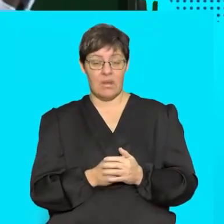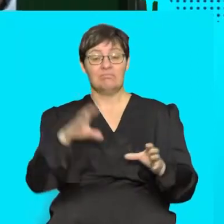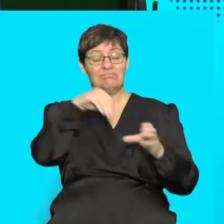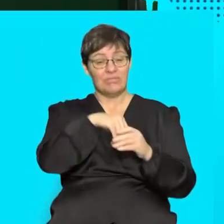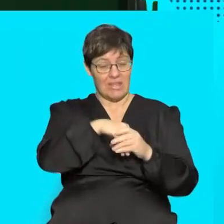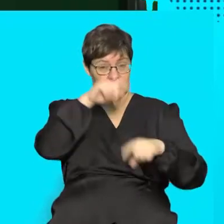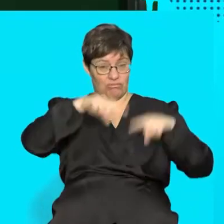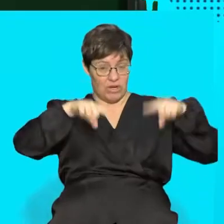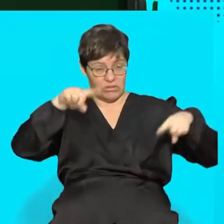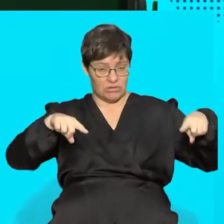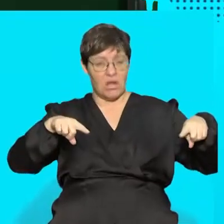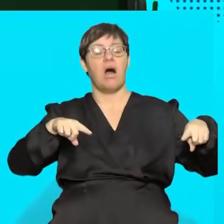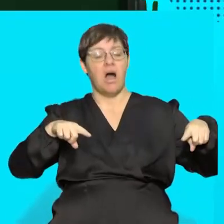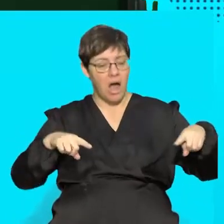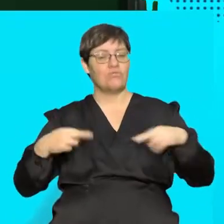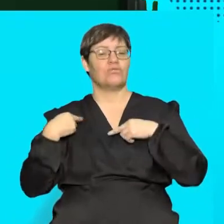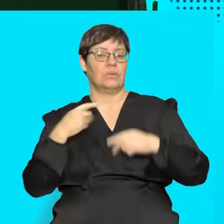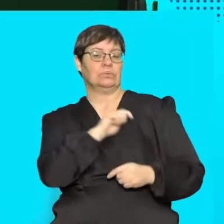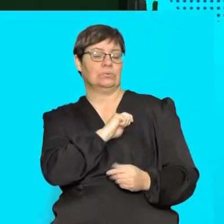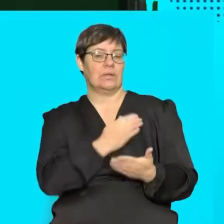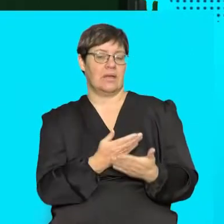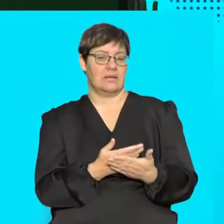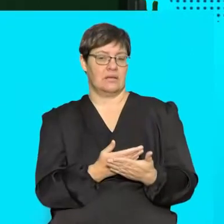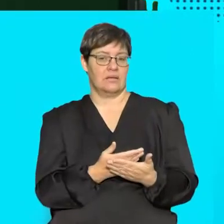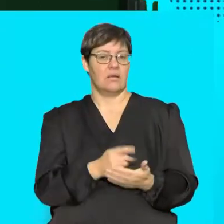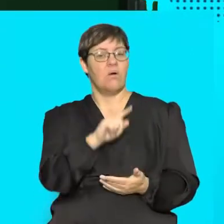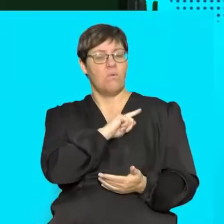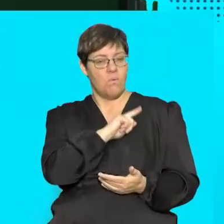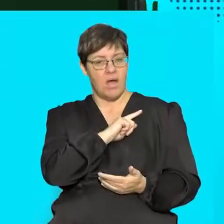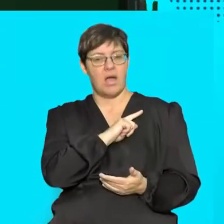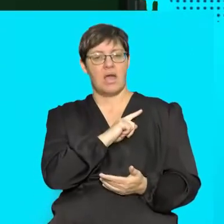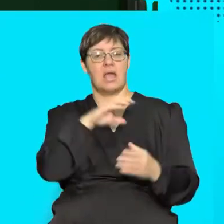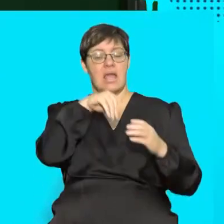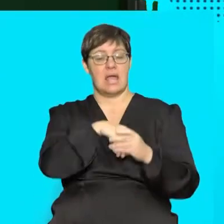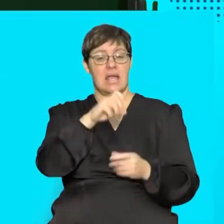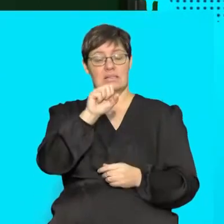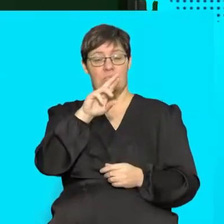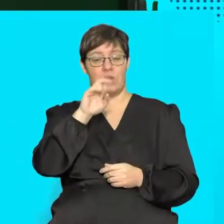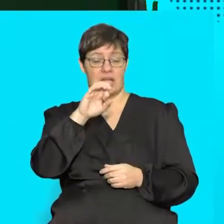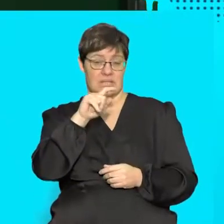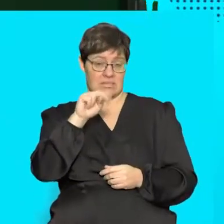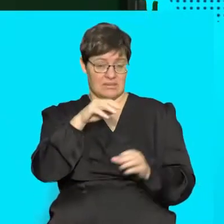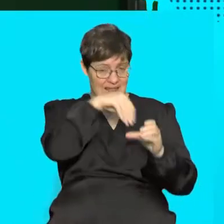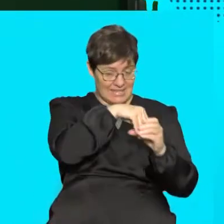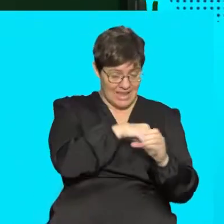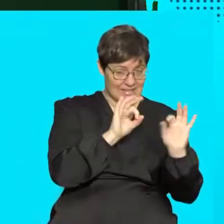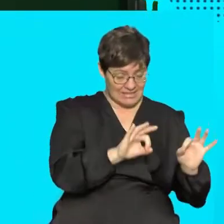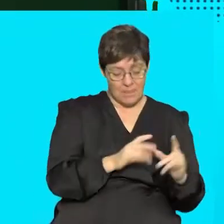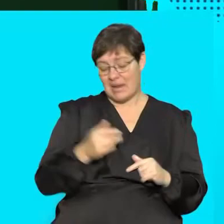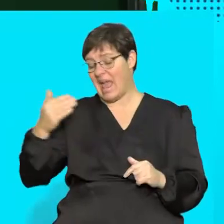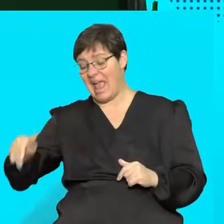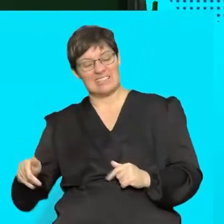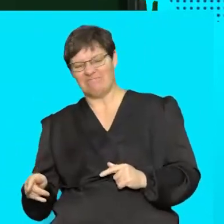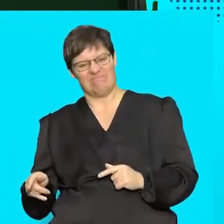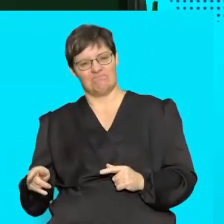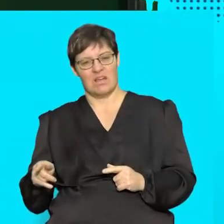it's within the range, we can really rely on that because we are interpolating. Are we all together? Okay. Let's look